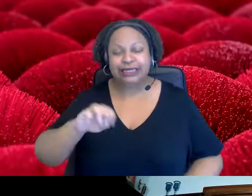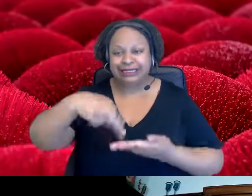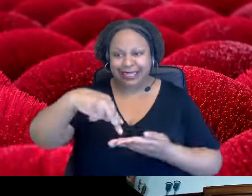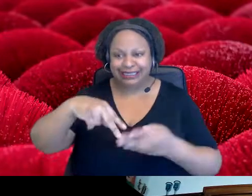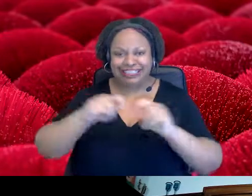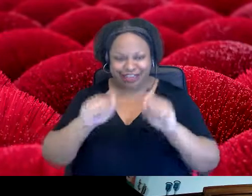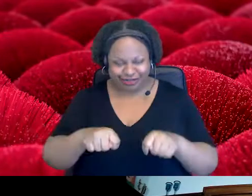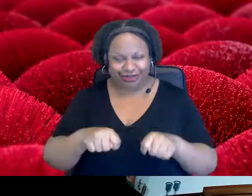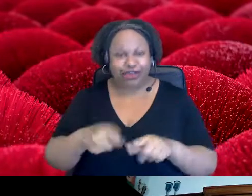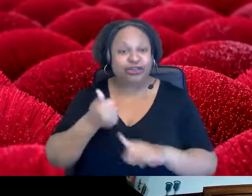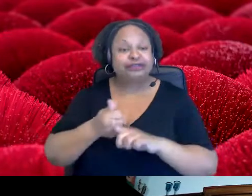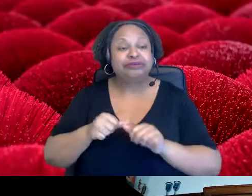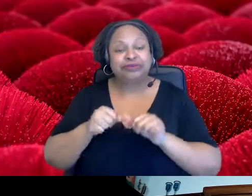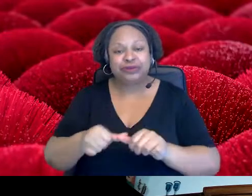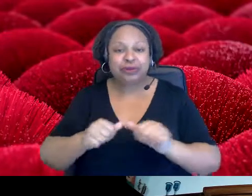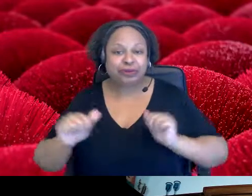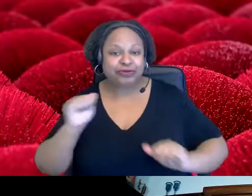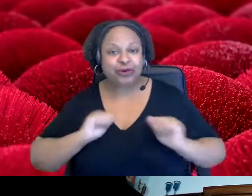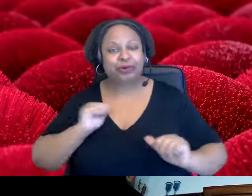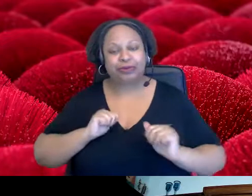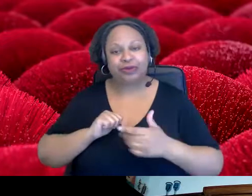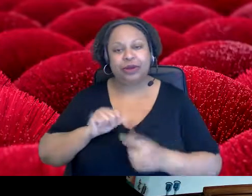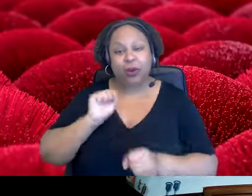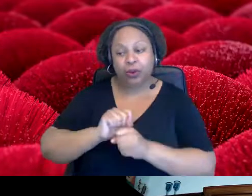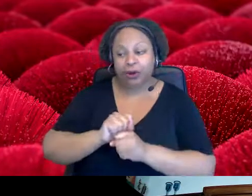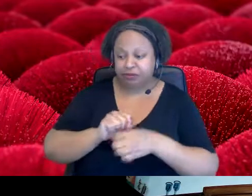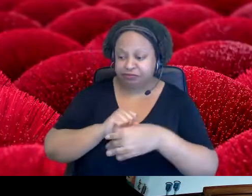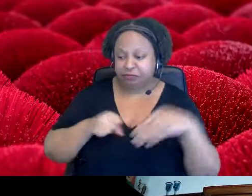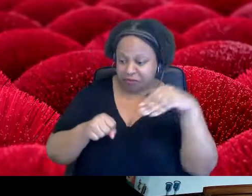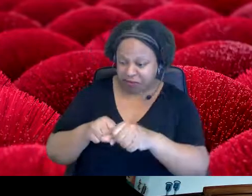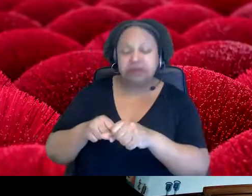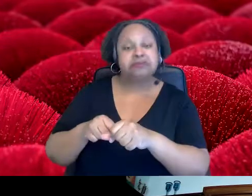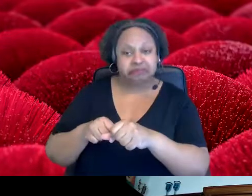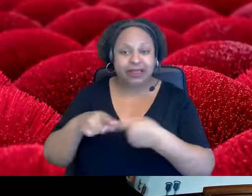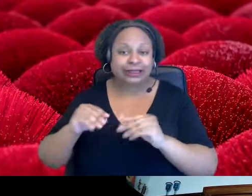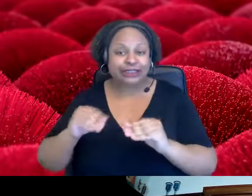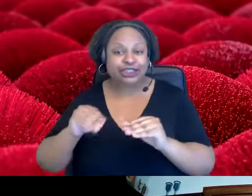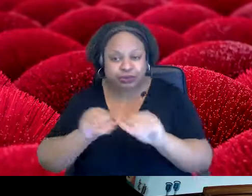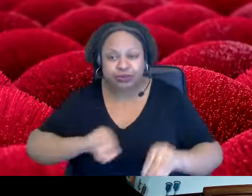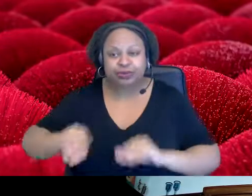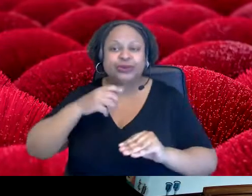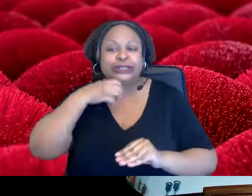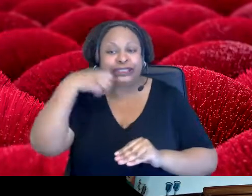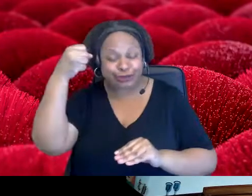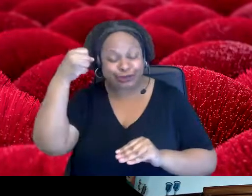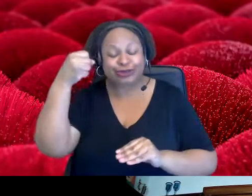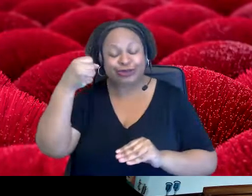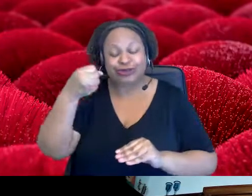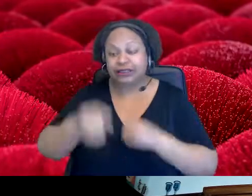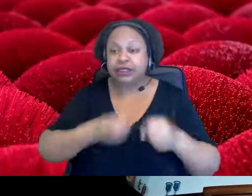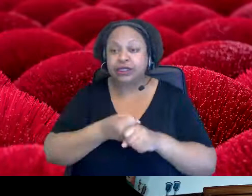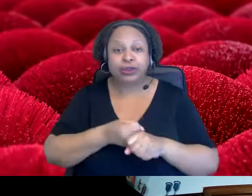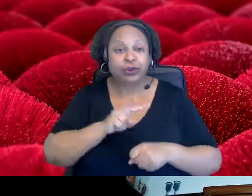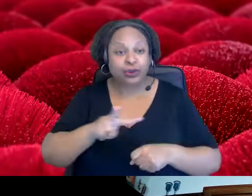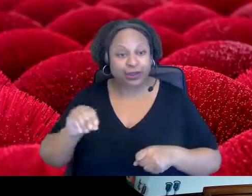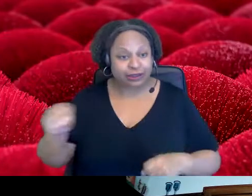Moonhorse Dance Theatre, where she continues to perform commissioned works and teach movement to seniors. In 2000,